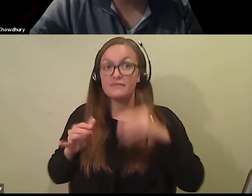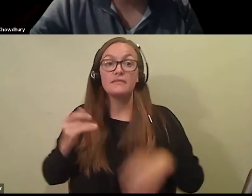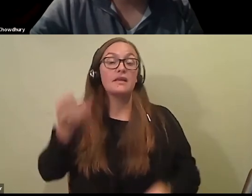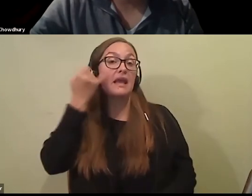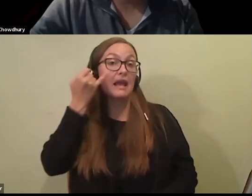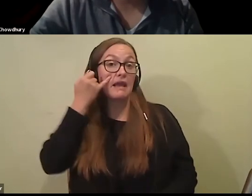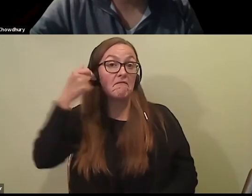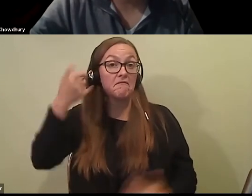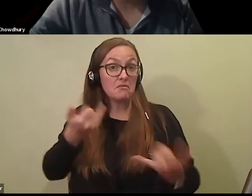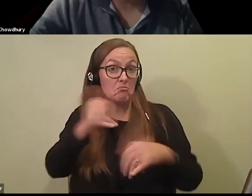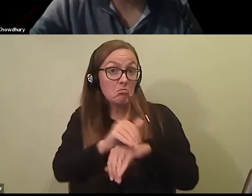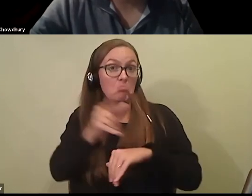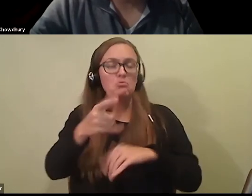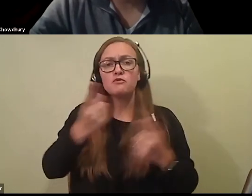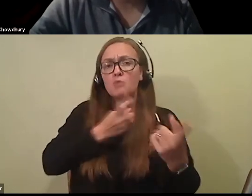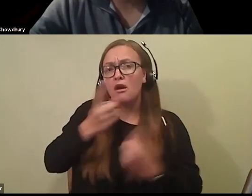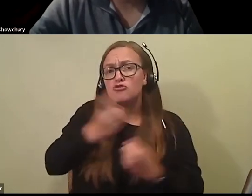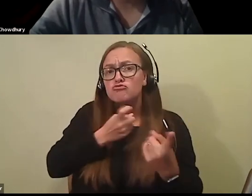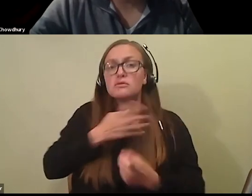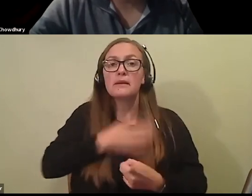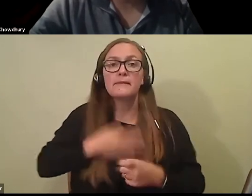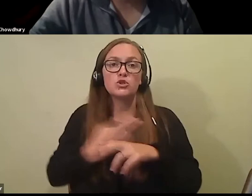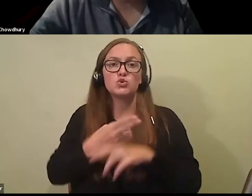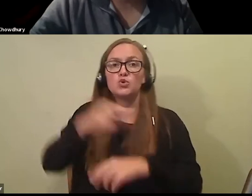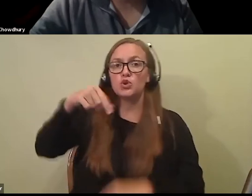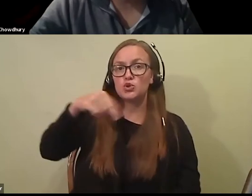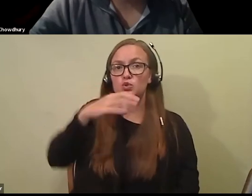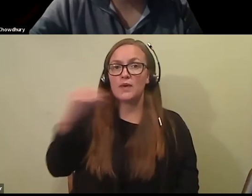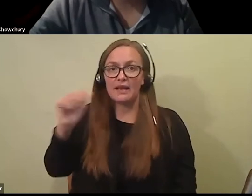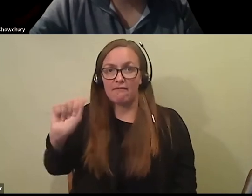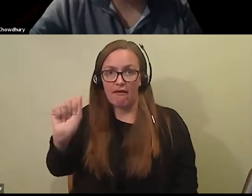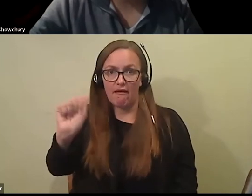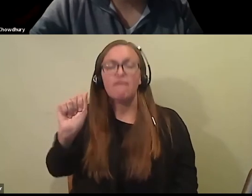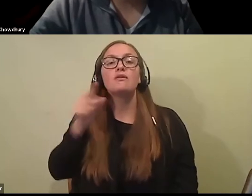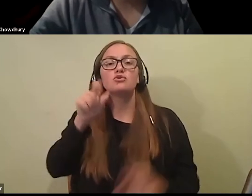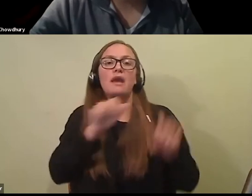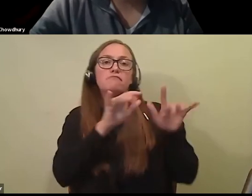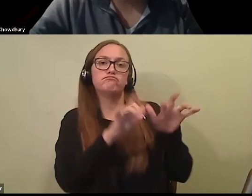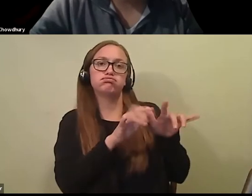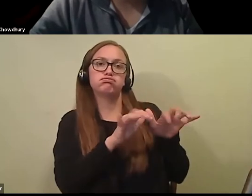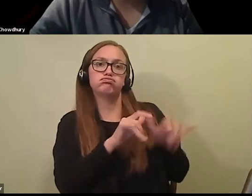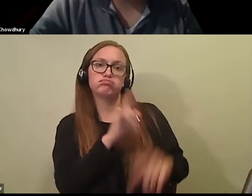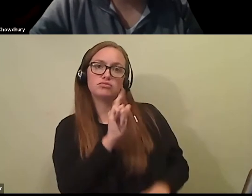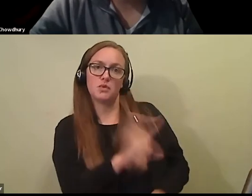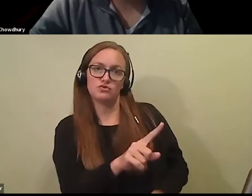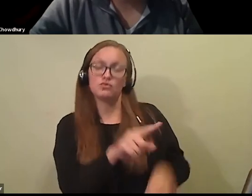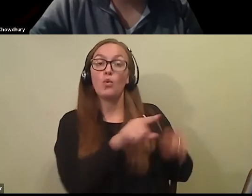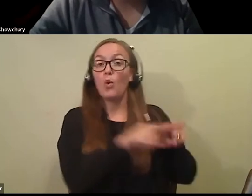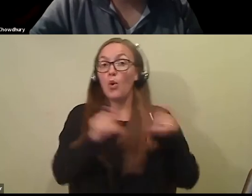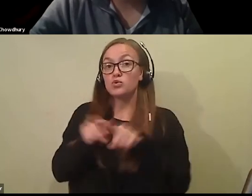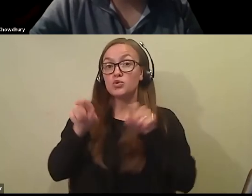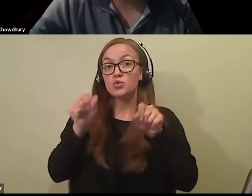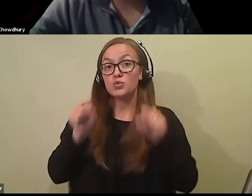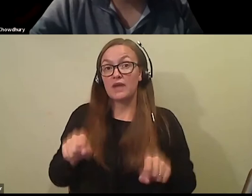Throughout the event, if you have any questions, please use the Q&A feature to type your question into the chat. You can also click the raise hand